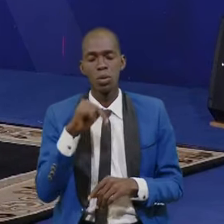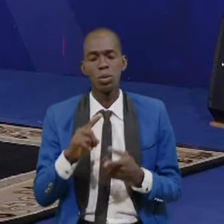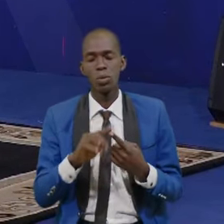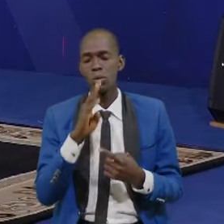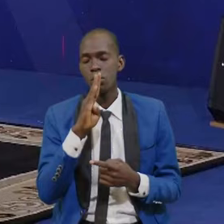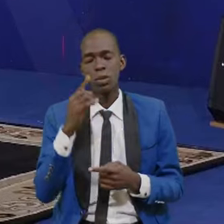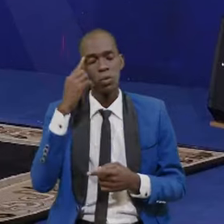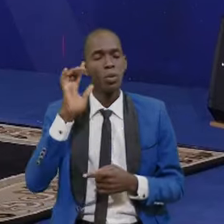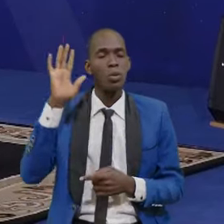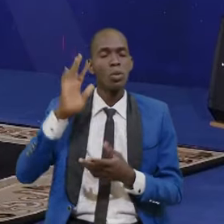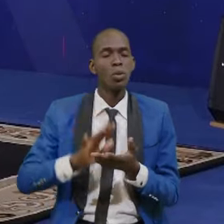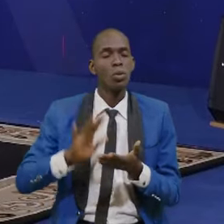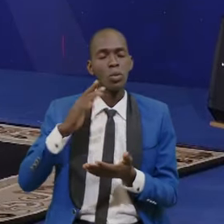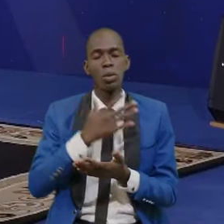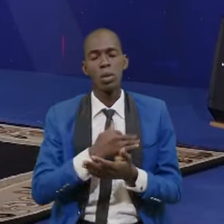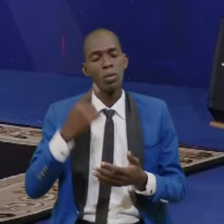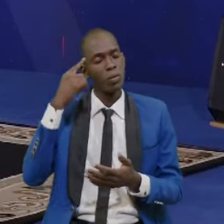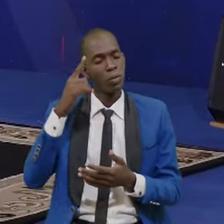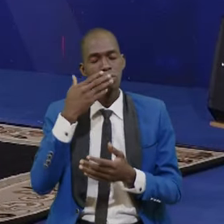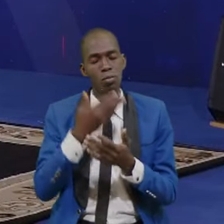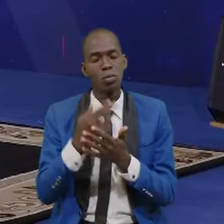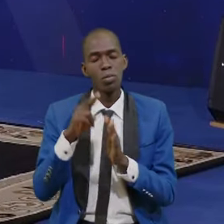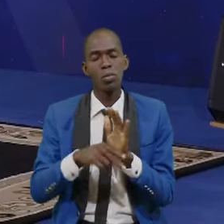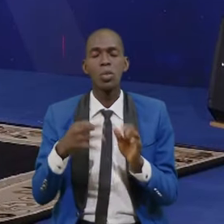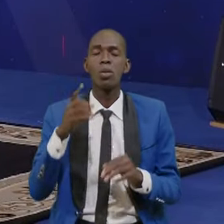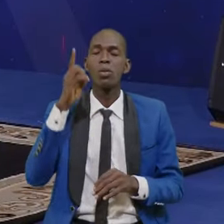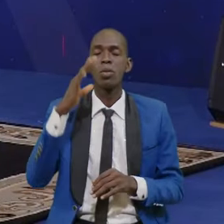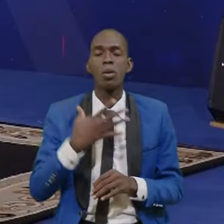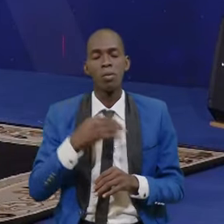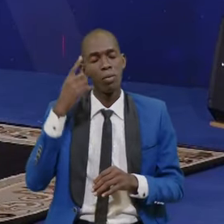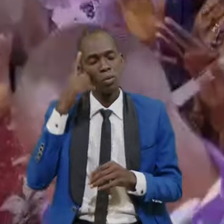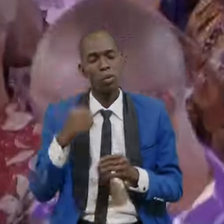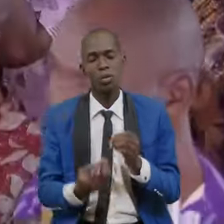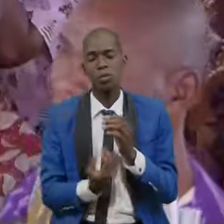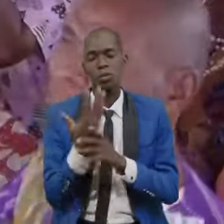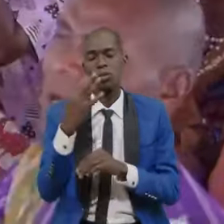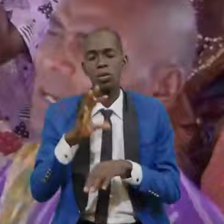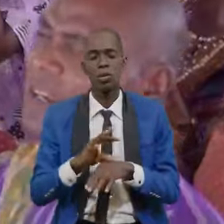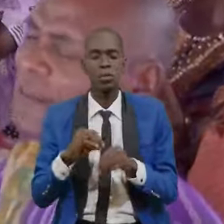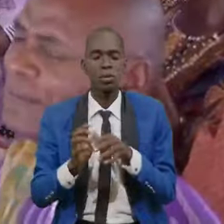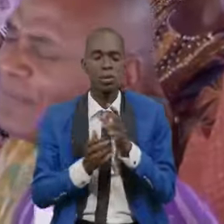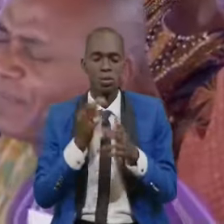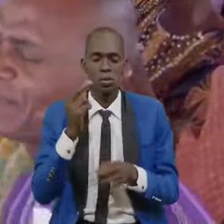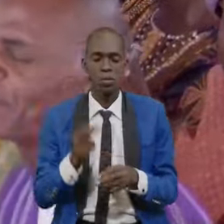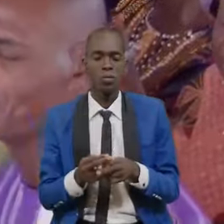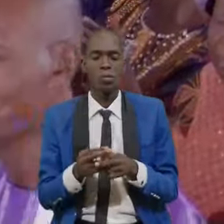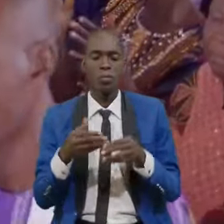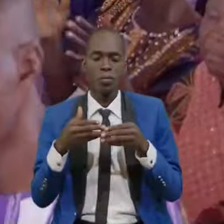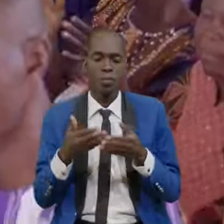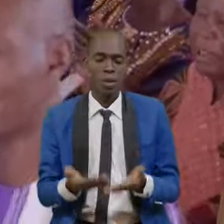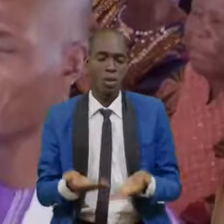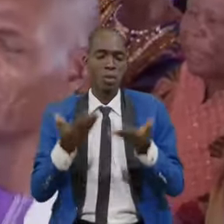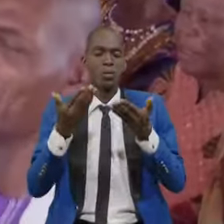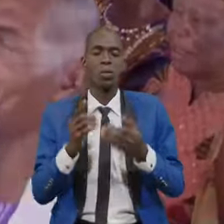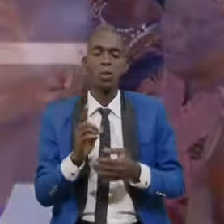the goodness of God and for the expansion of the church in Jesus' name. Amen. Lift up your